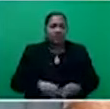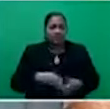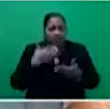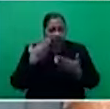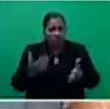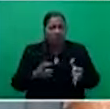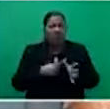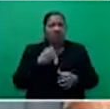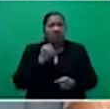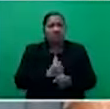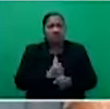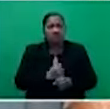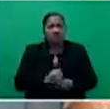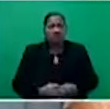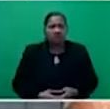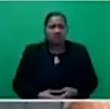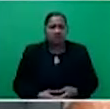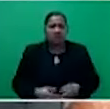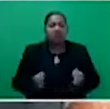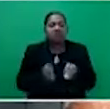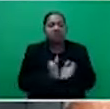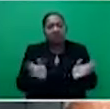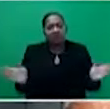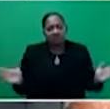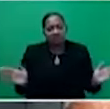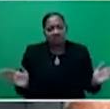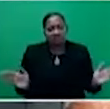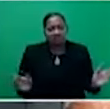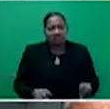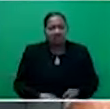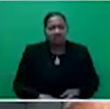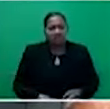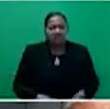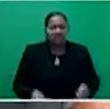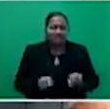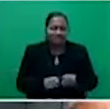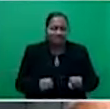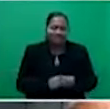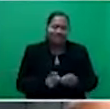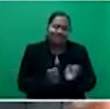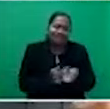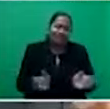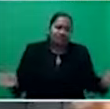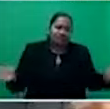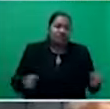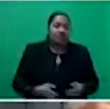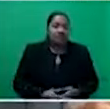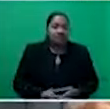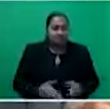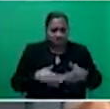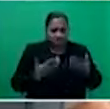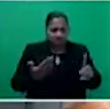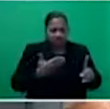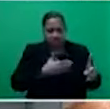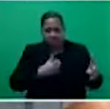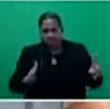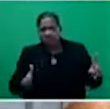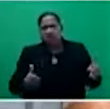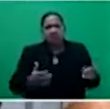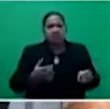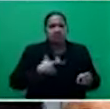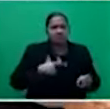is generalizing as usual. Generalizing as usual and misleading. Because